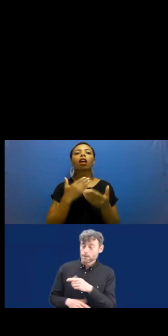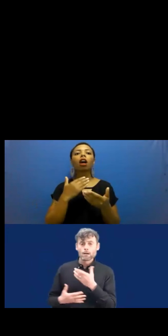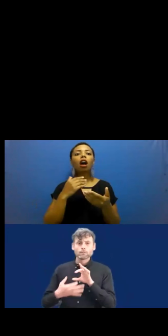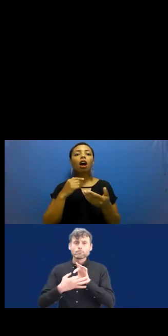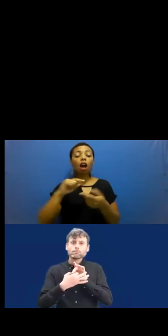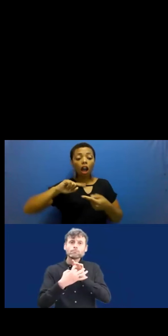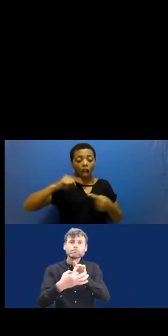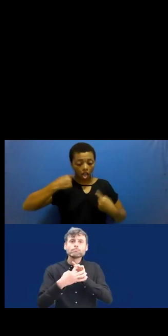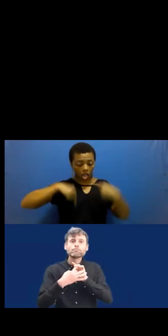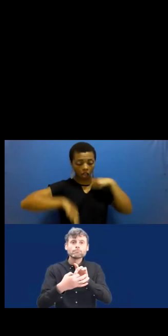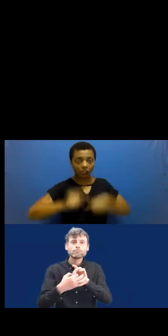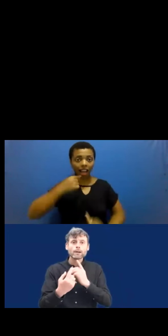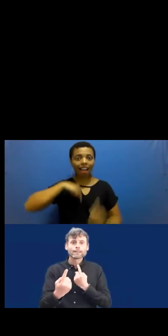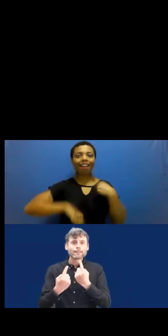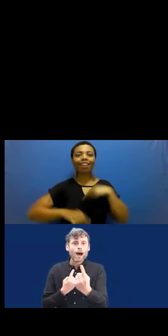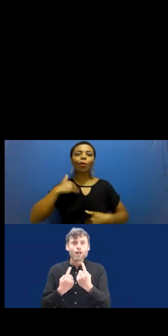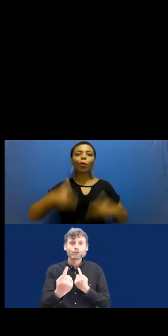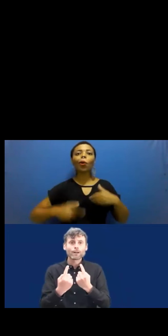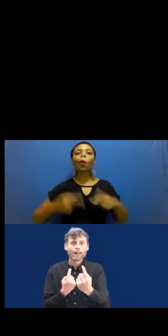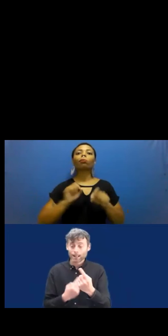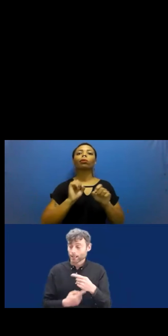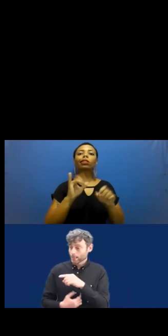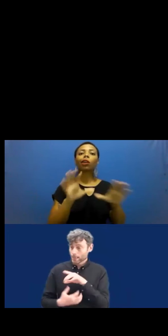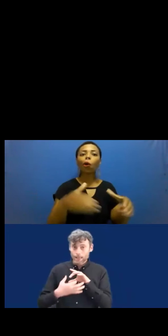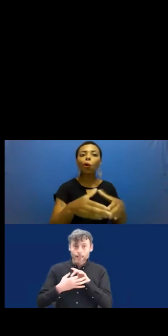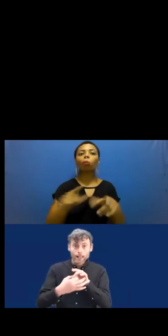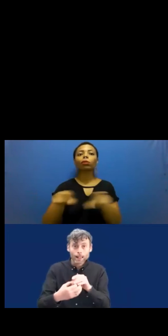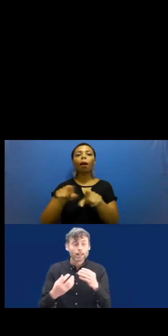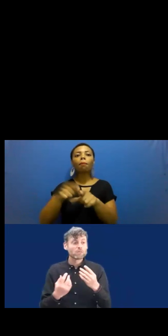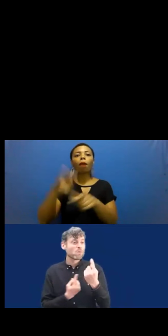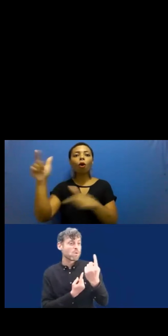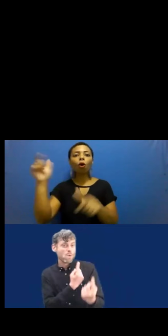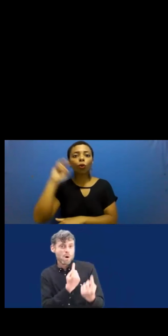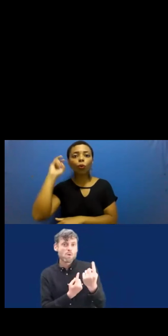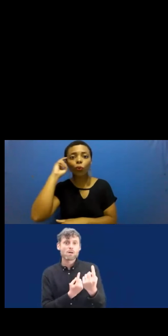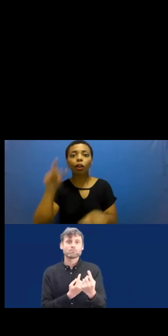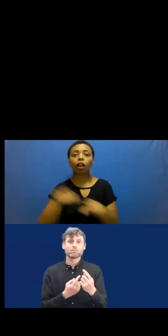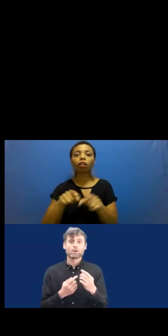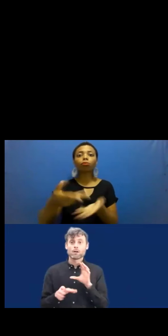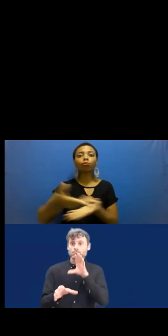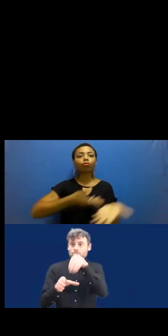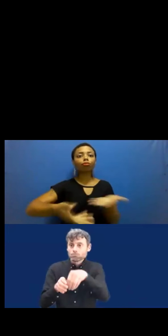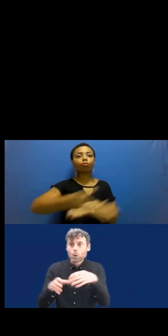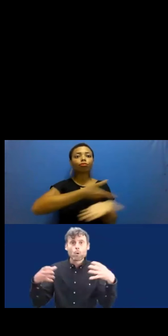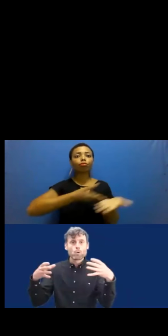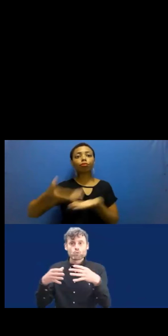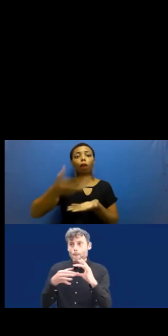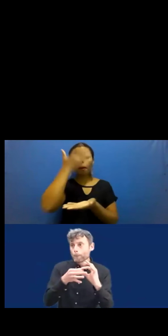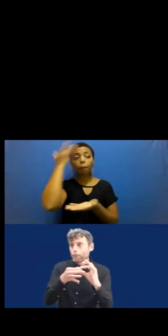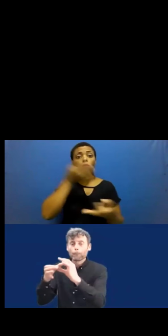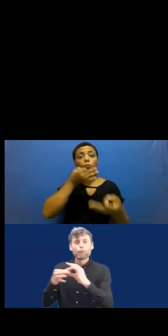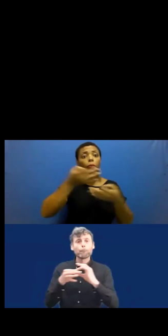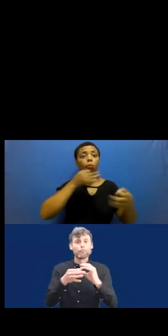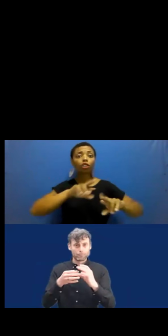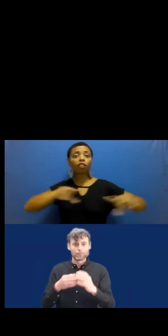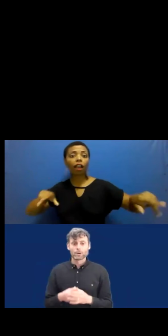between individuals, groups, and cultures, as well as the dialogue of multiple internal voices, where